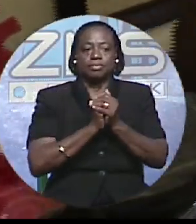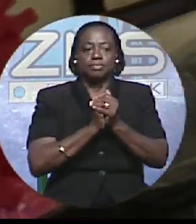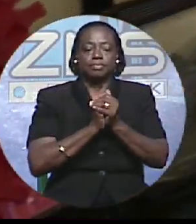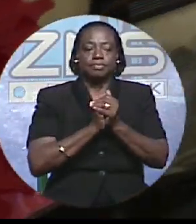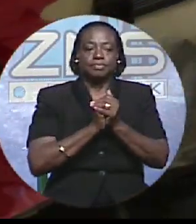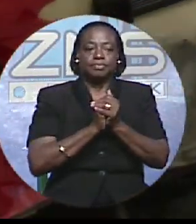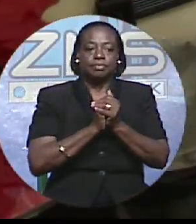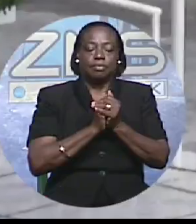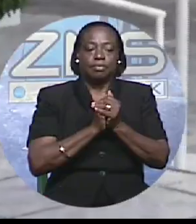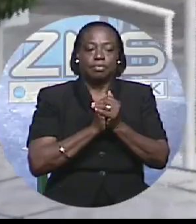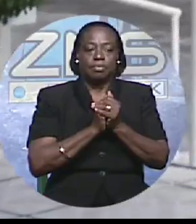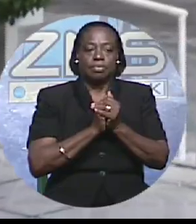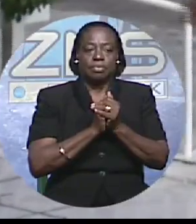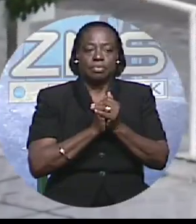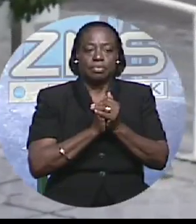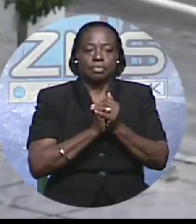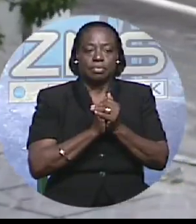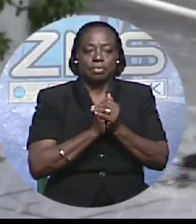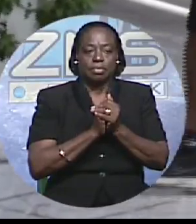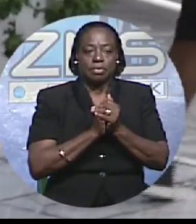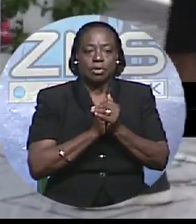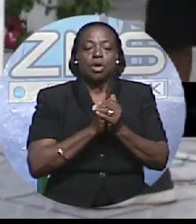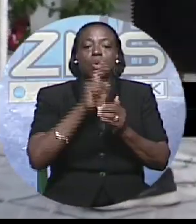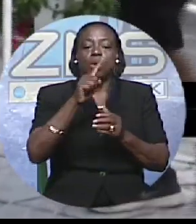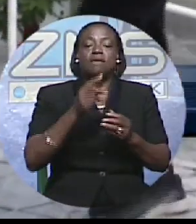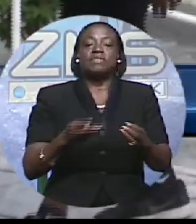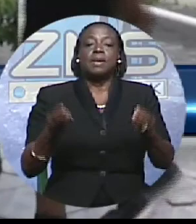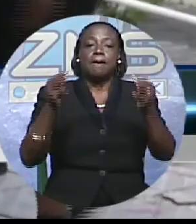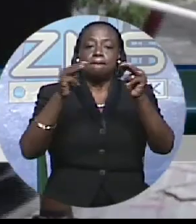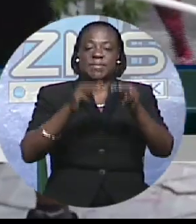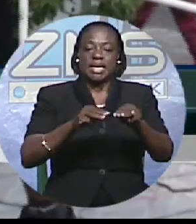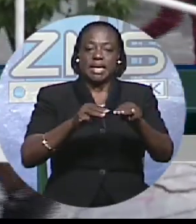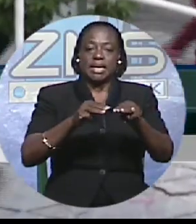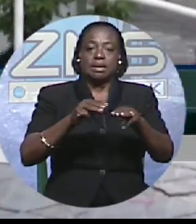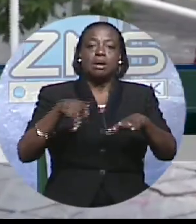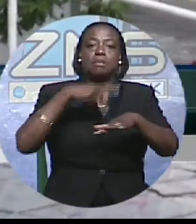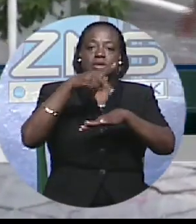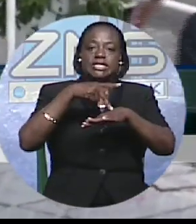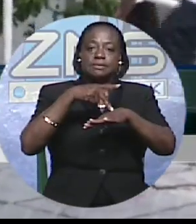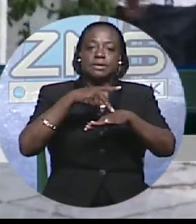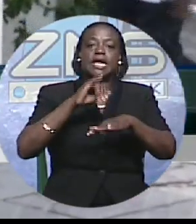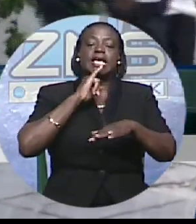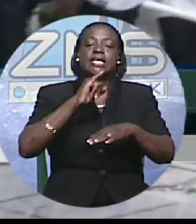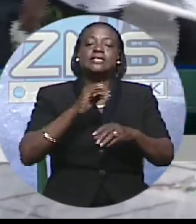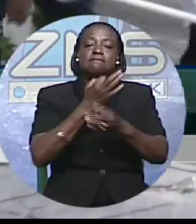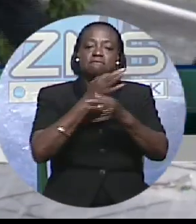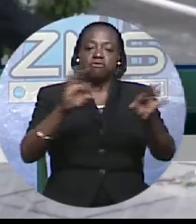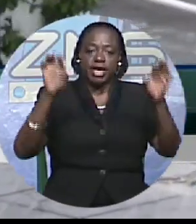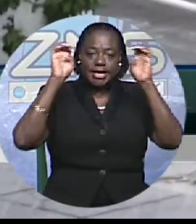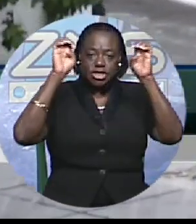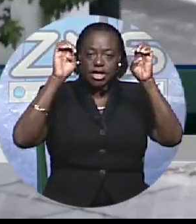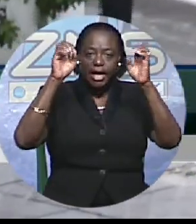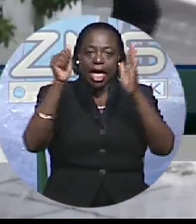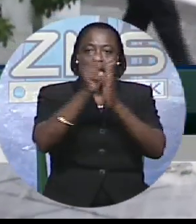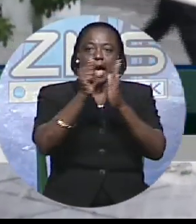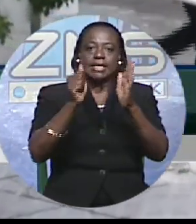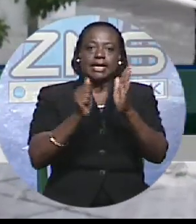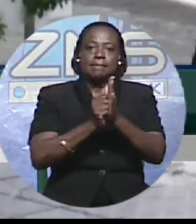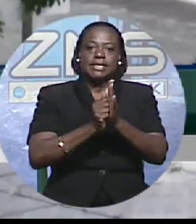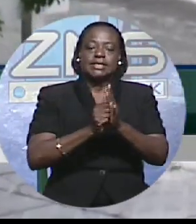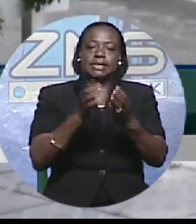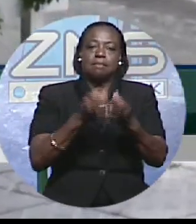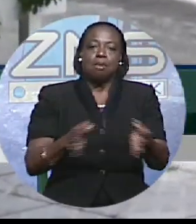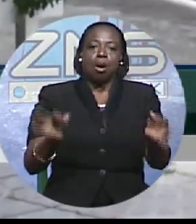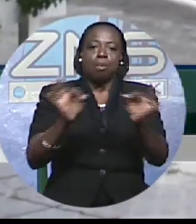We thought it would be of great importance because one of our main principles is scholarship. So academics are always important to us. And